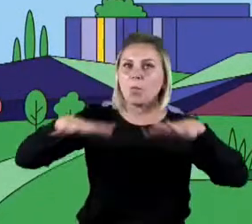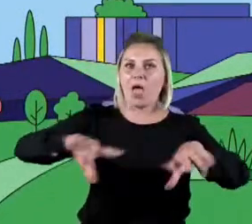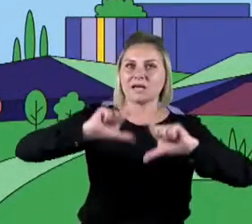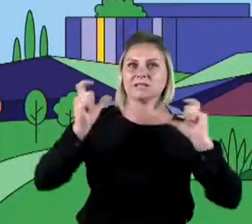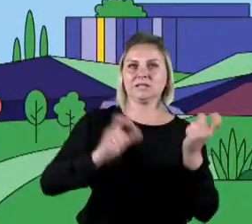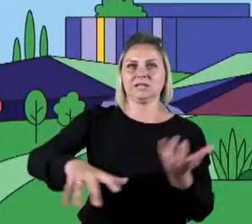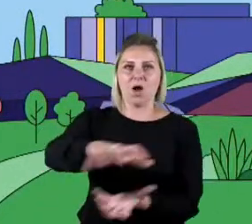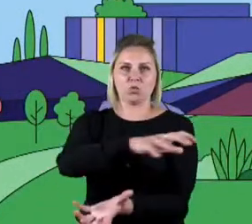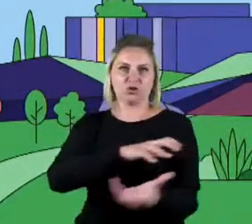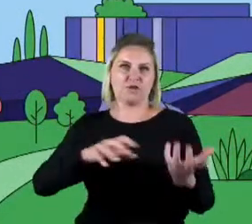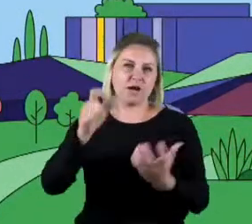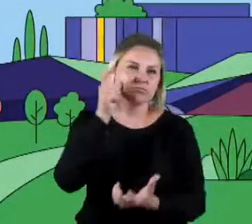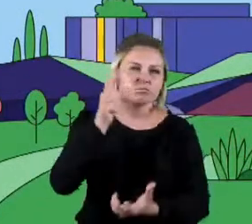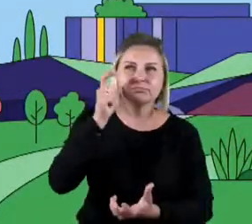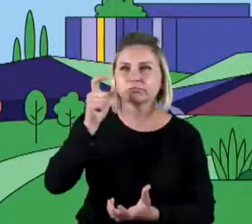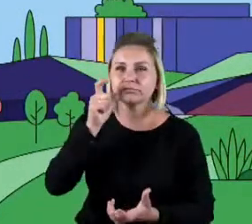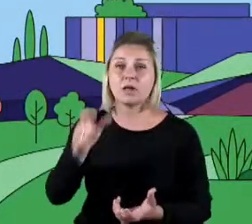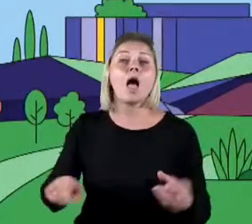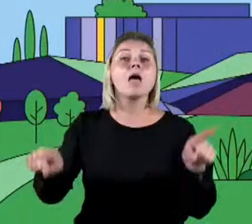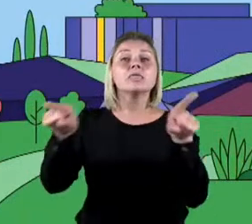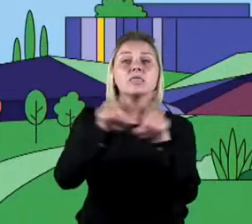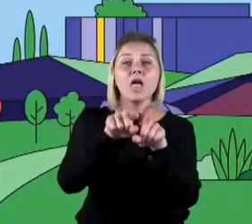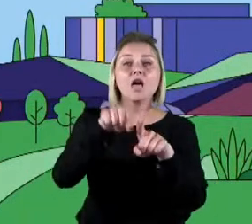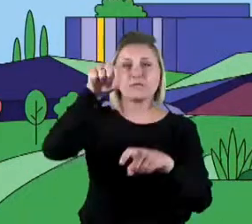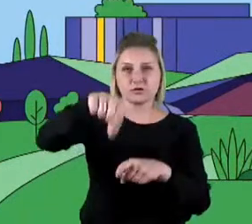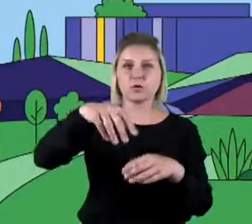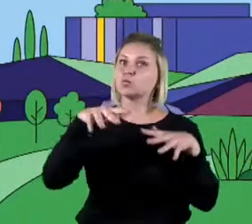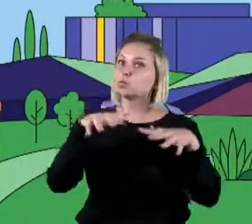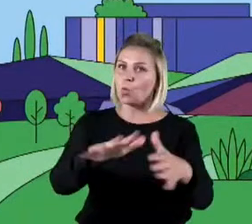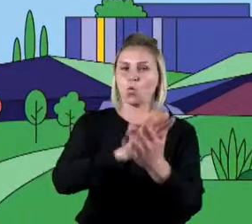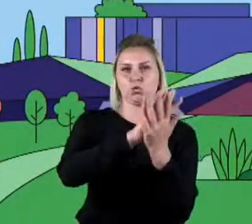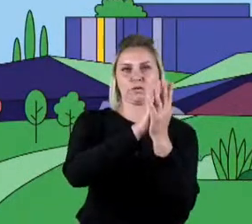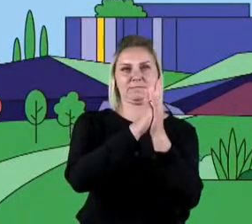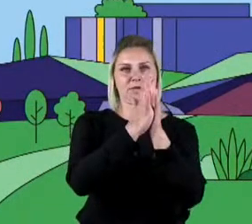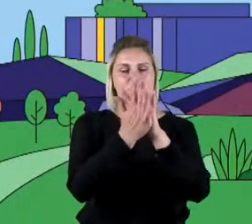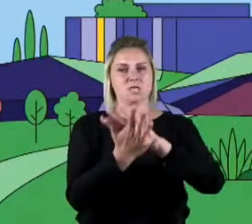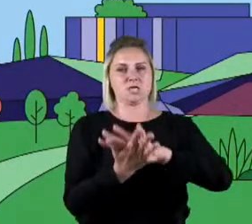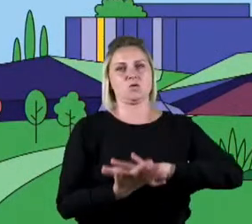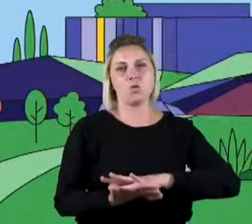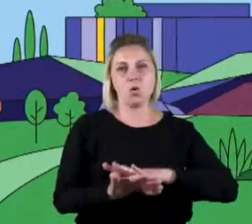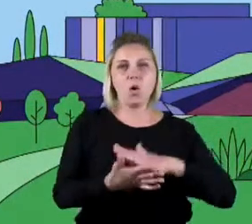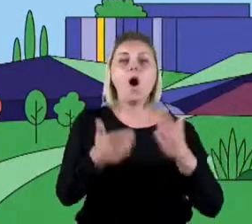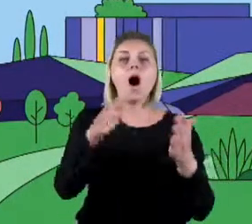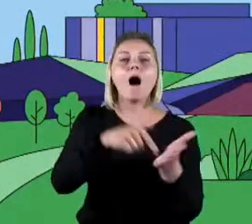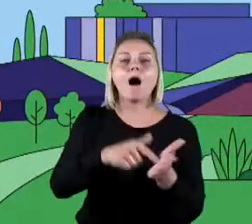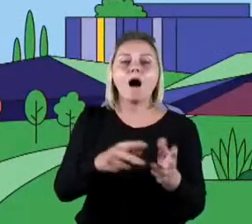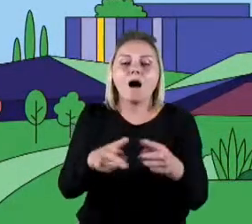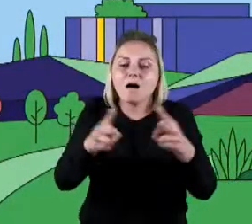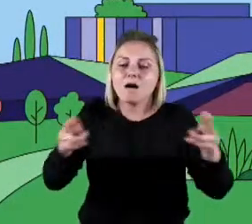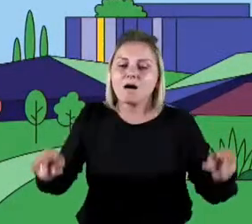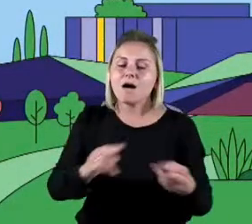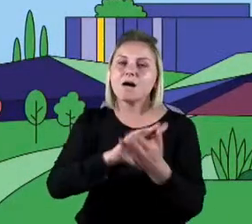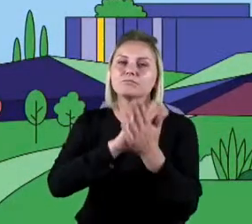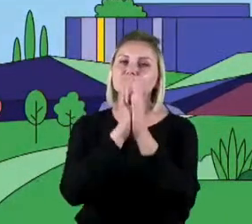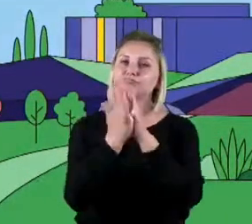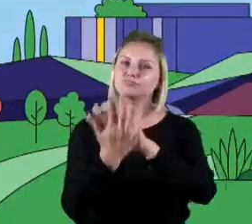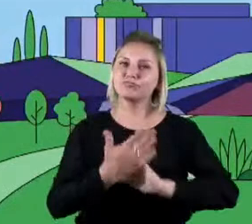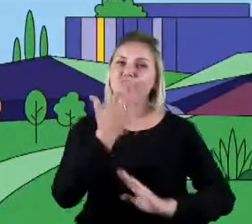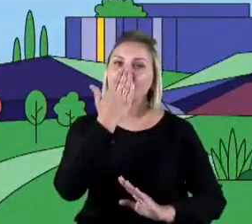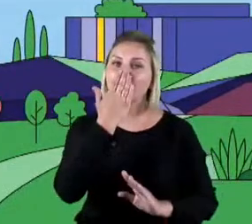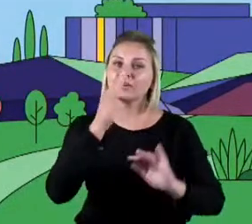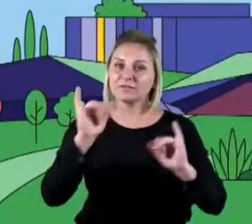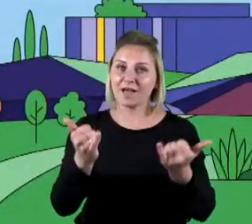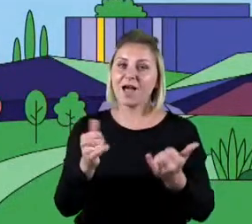on a world scale, and we also went through a huge transformation, and this transformation allows